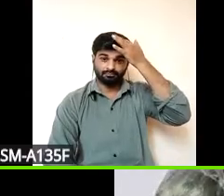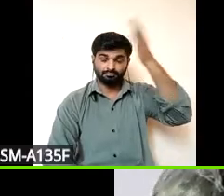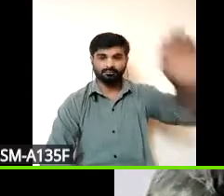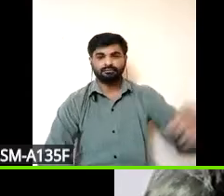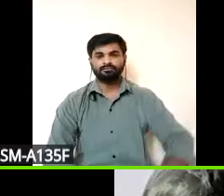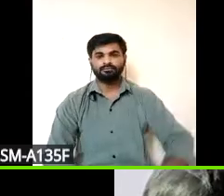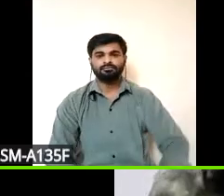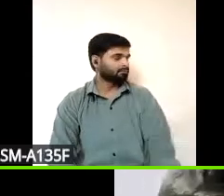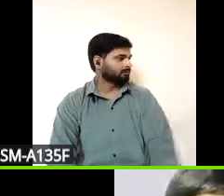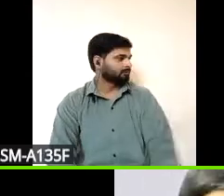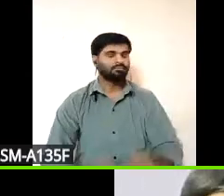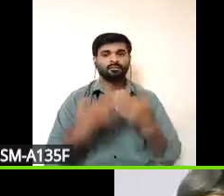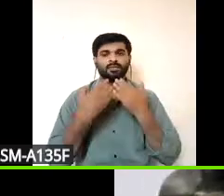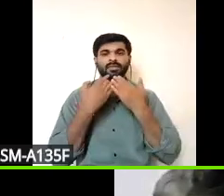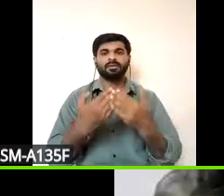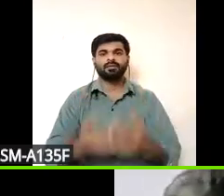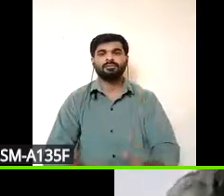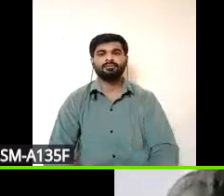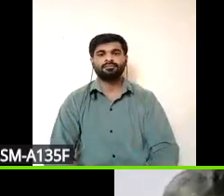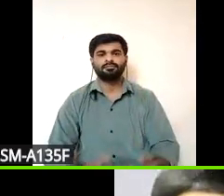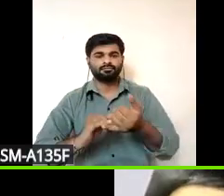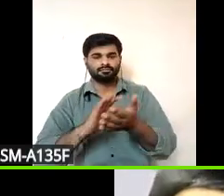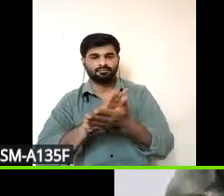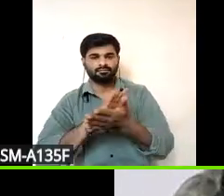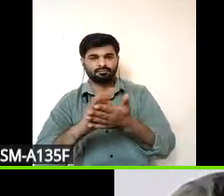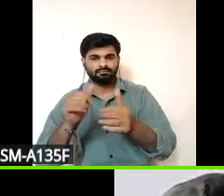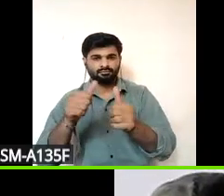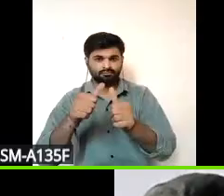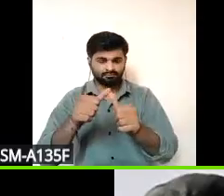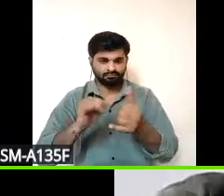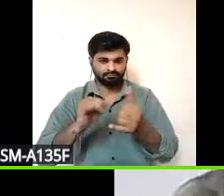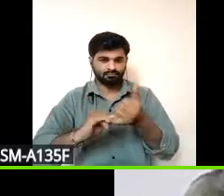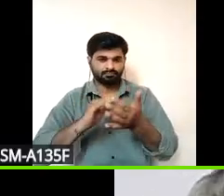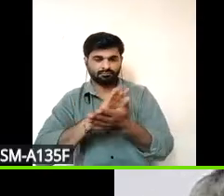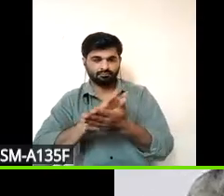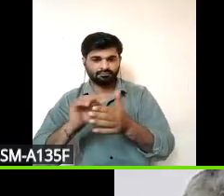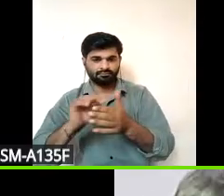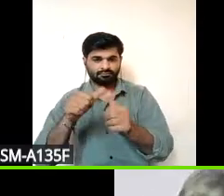Thanks. Thank you, Shashank. Rama, you're here, no?